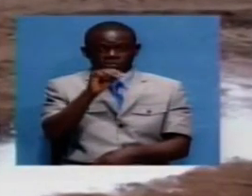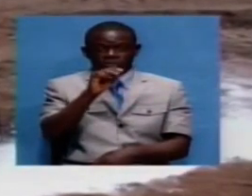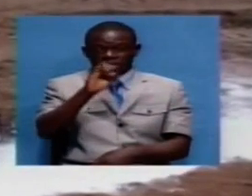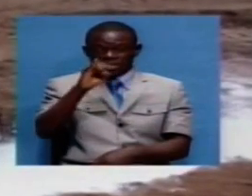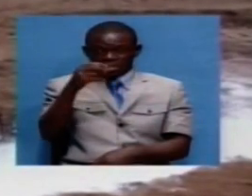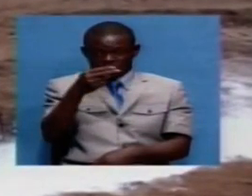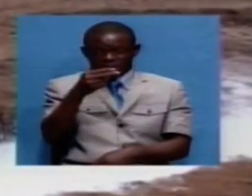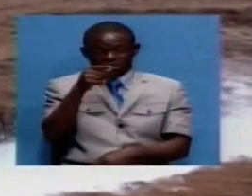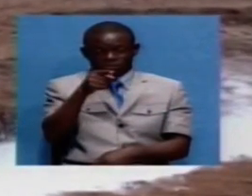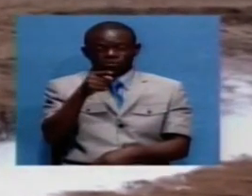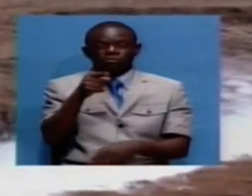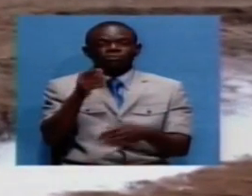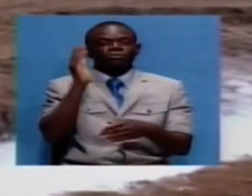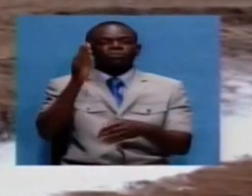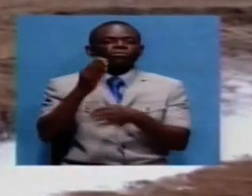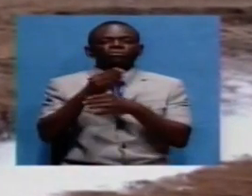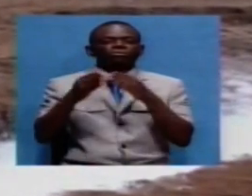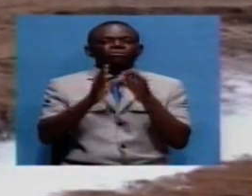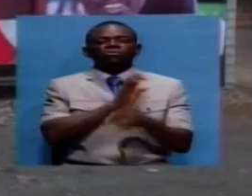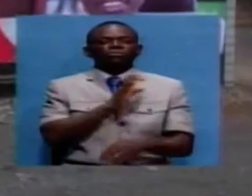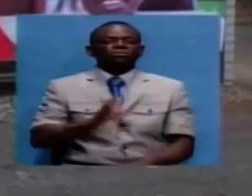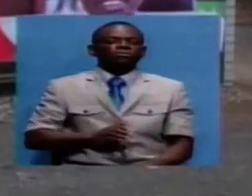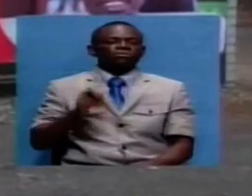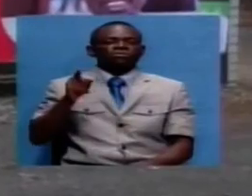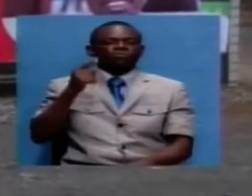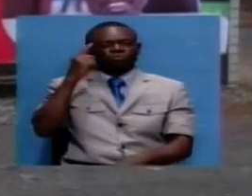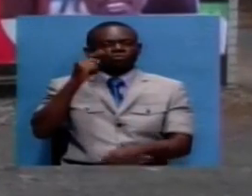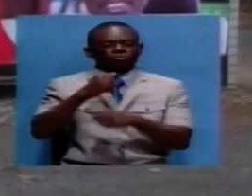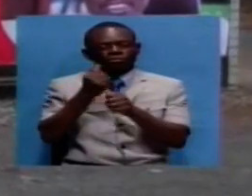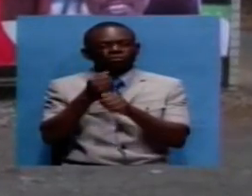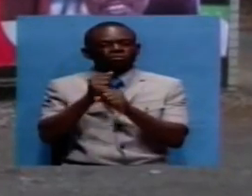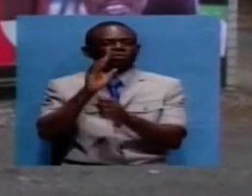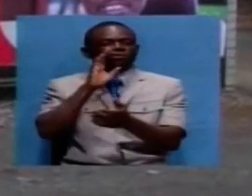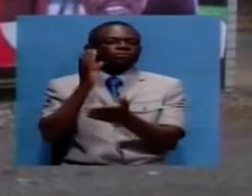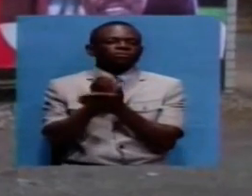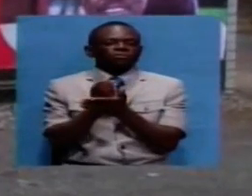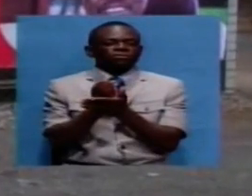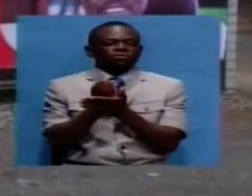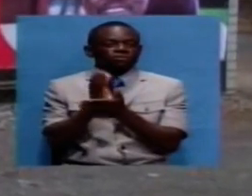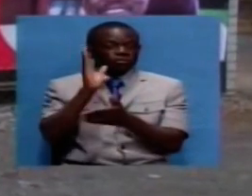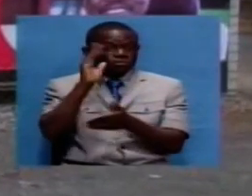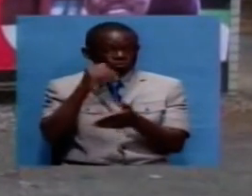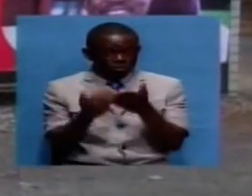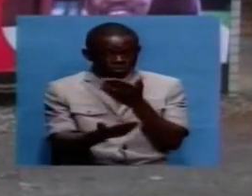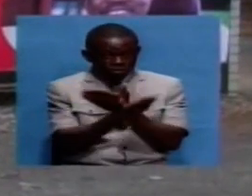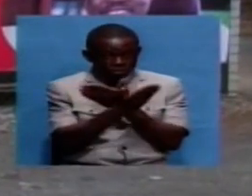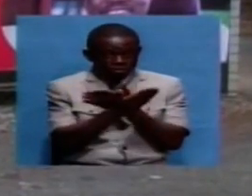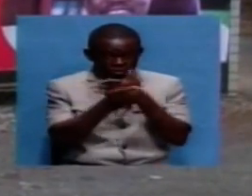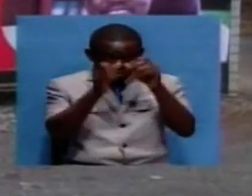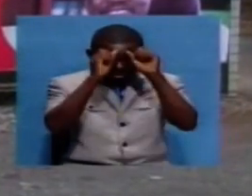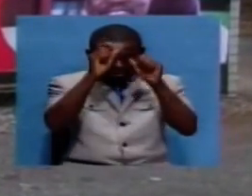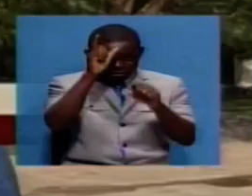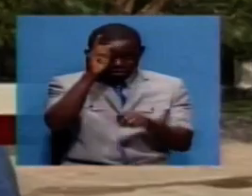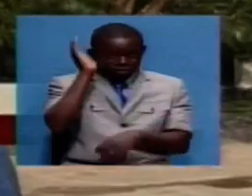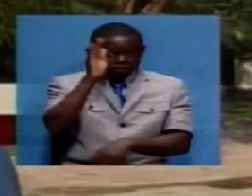bring competitiveness in the construction sector. President Edgar Lungu is tomorrow morning expected to break the ground for the